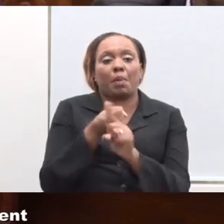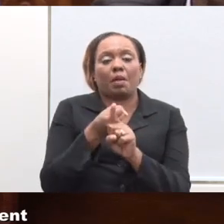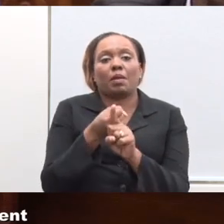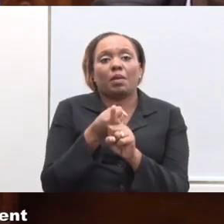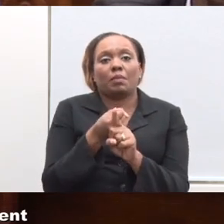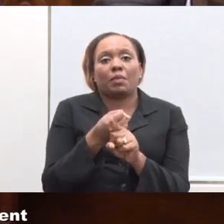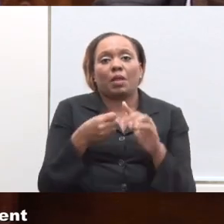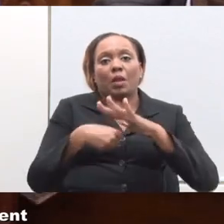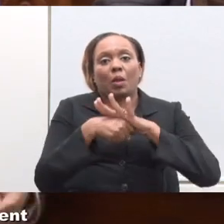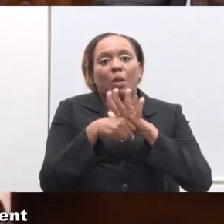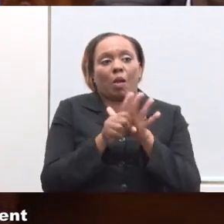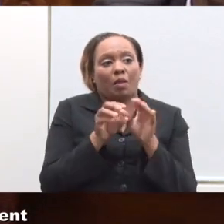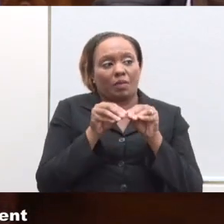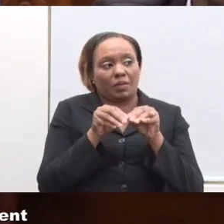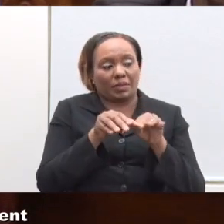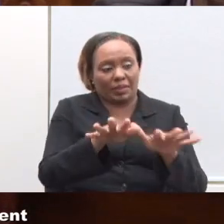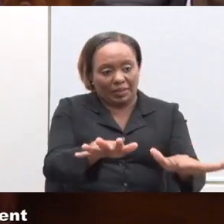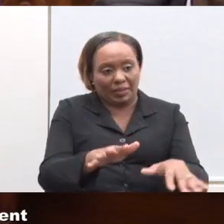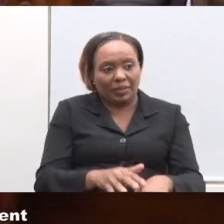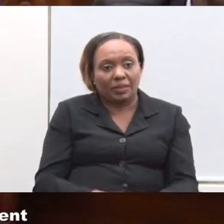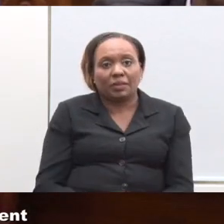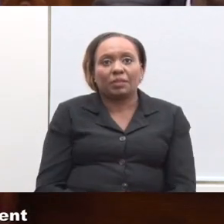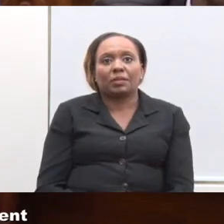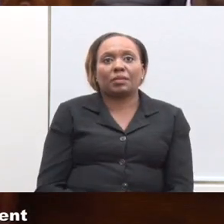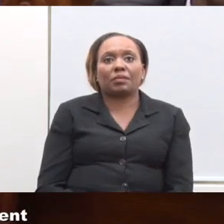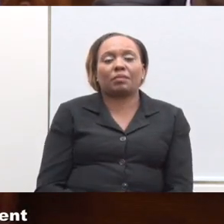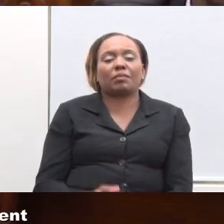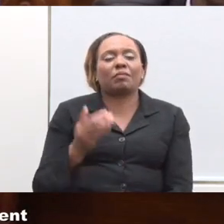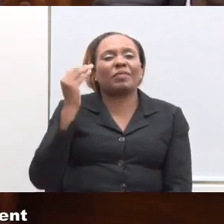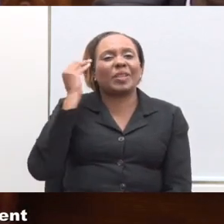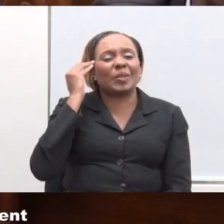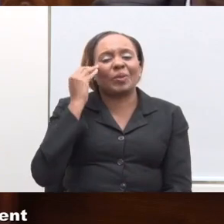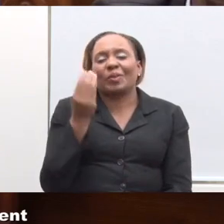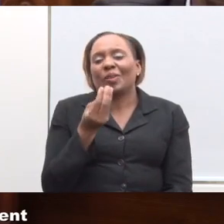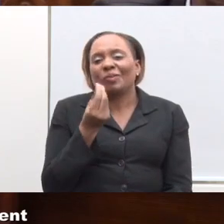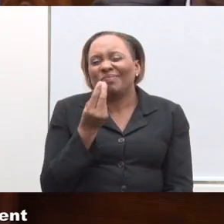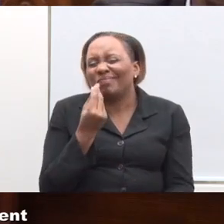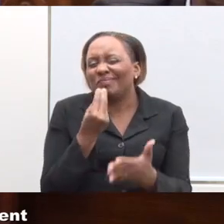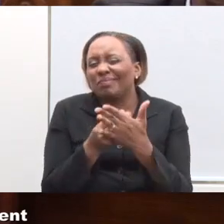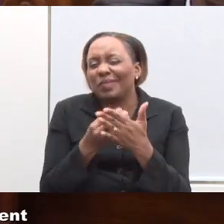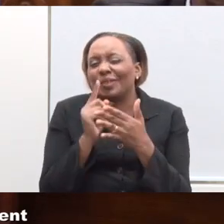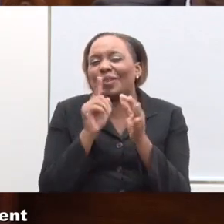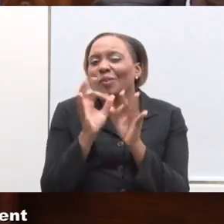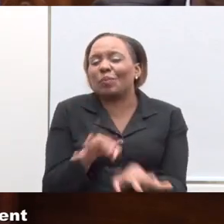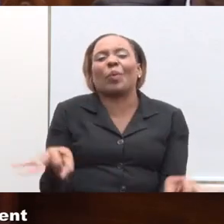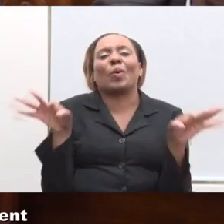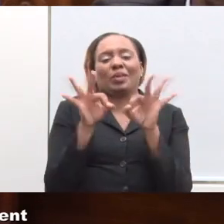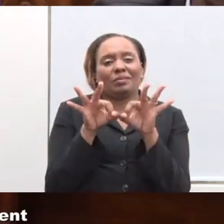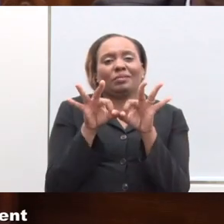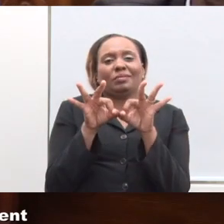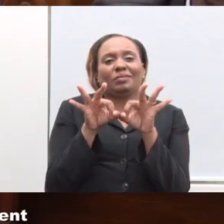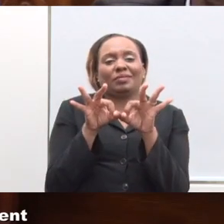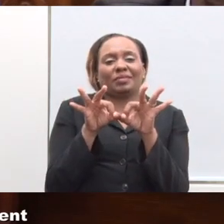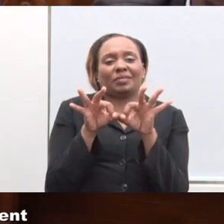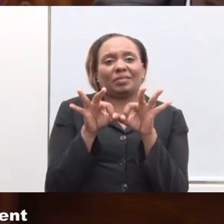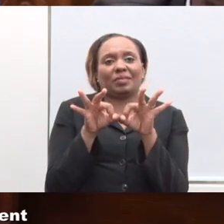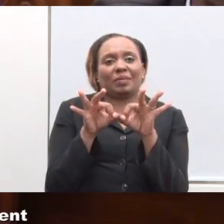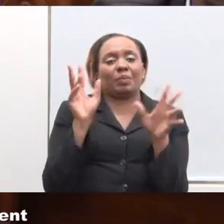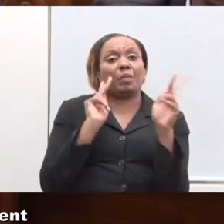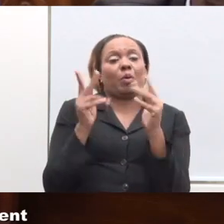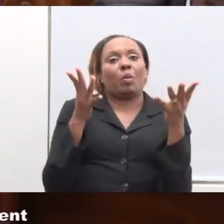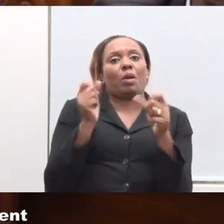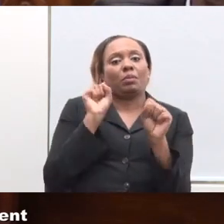well. And we all know that cash is king at this time. And therefore, the ability to have access to